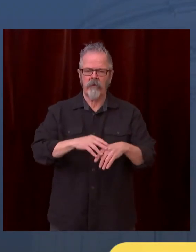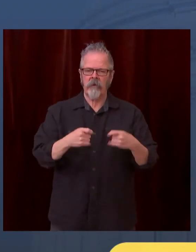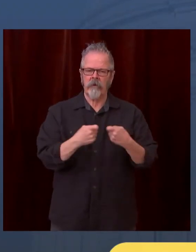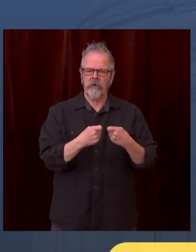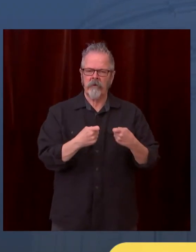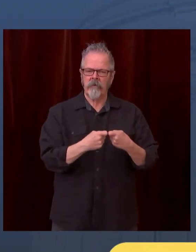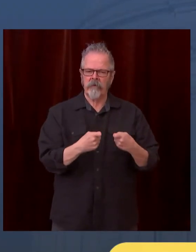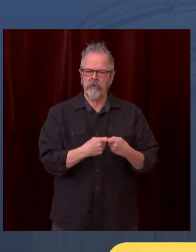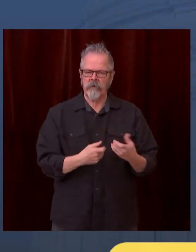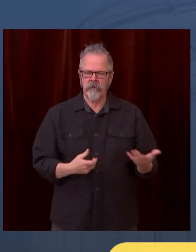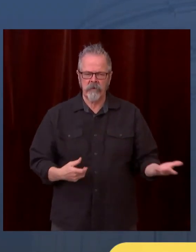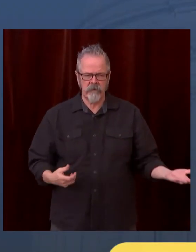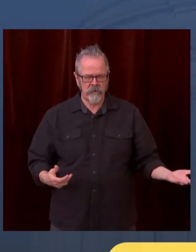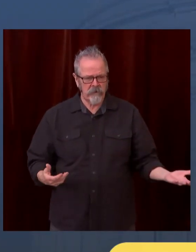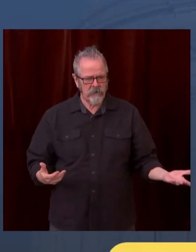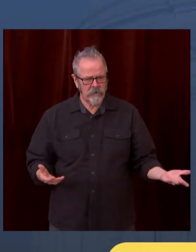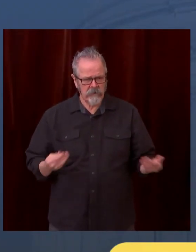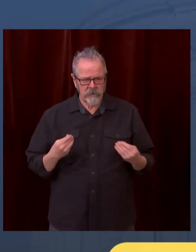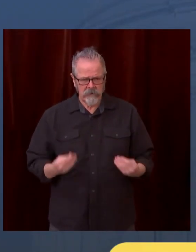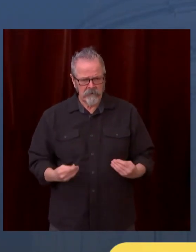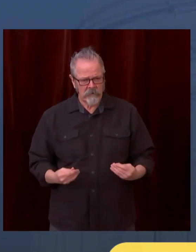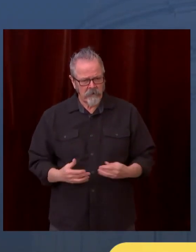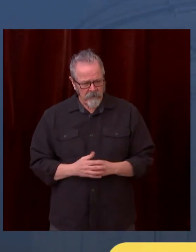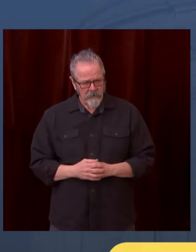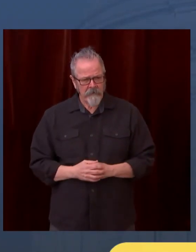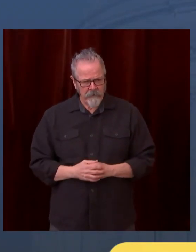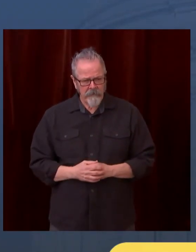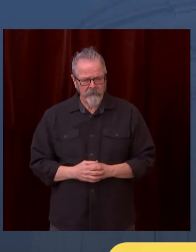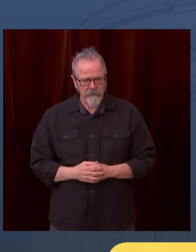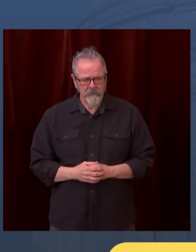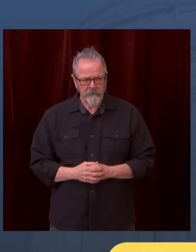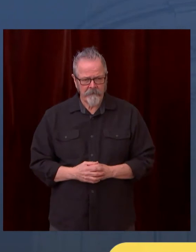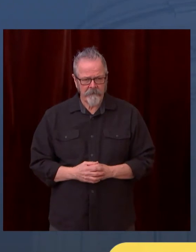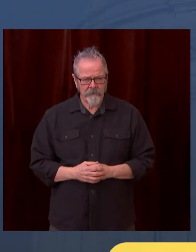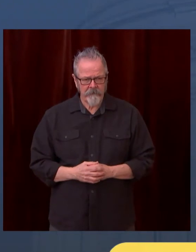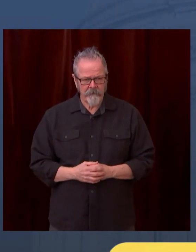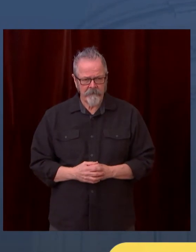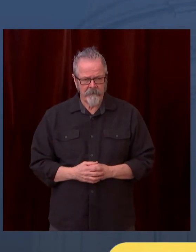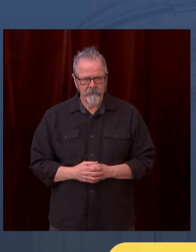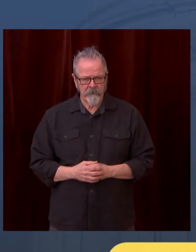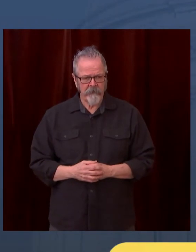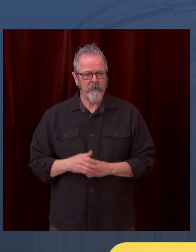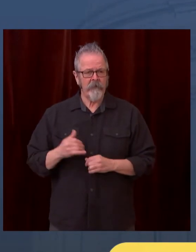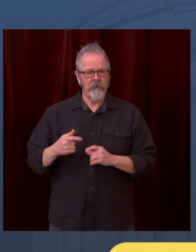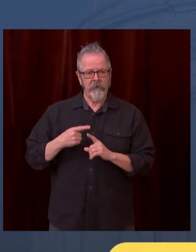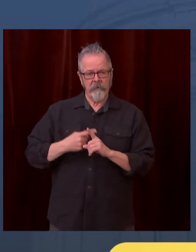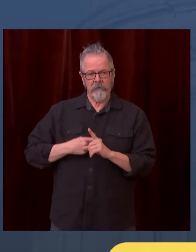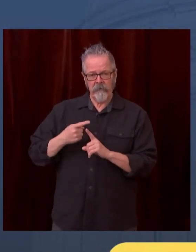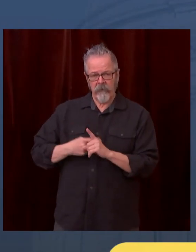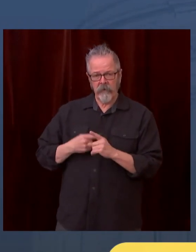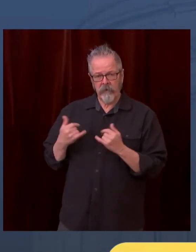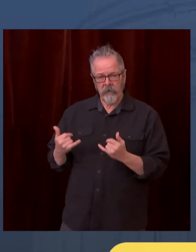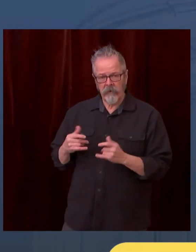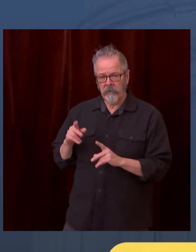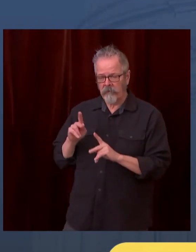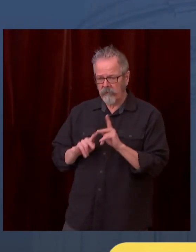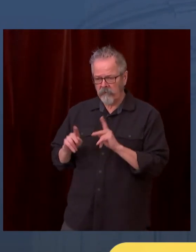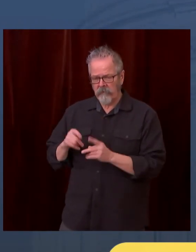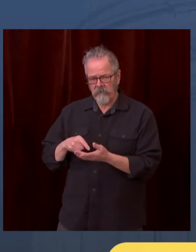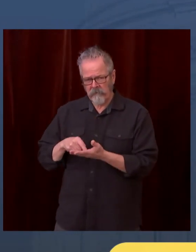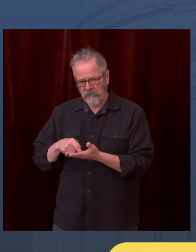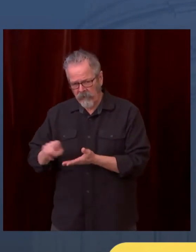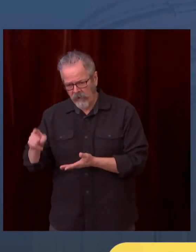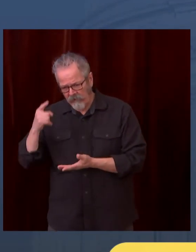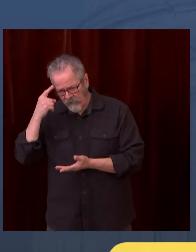window because it's not sealed, or through your wall because it's not insulated. We want to reduce those costs that people have